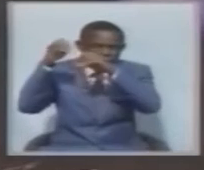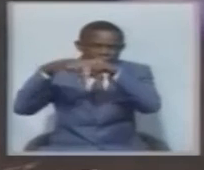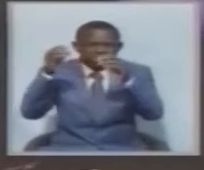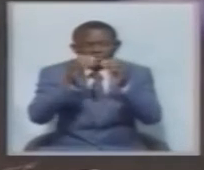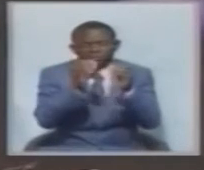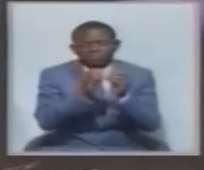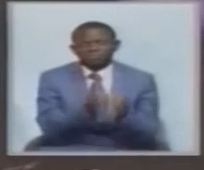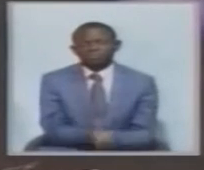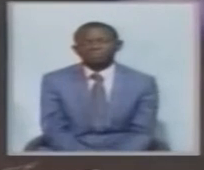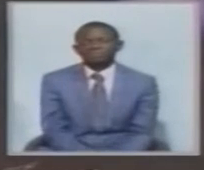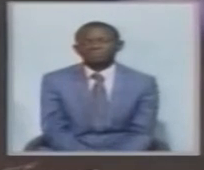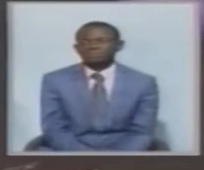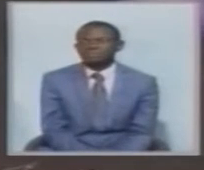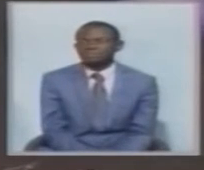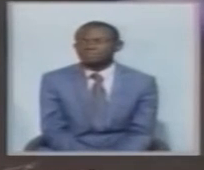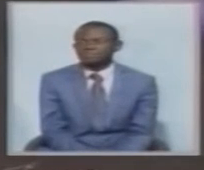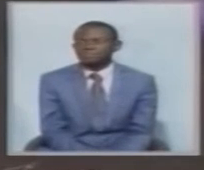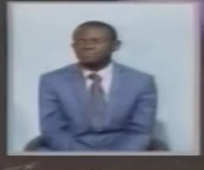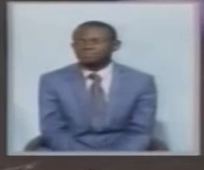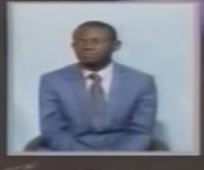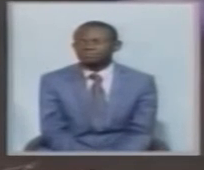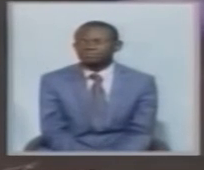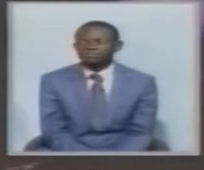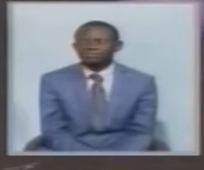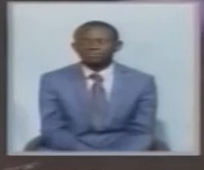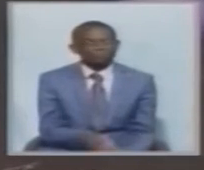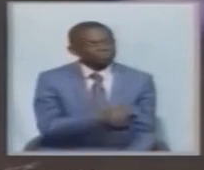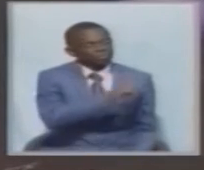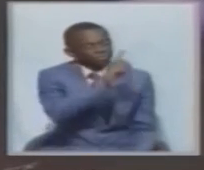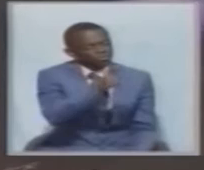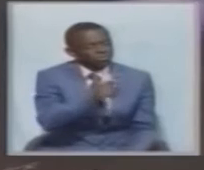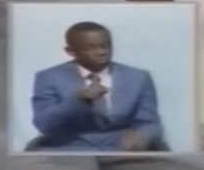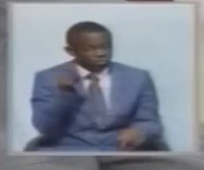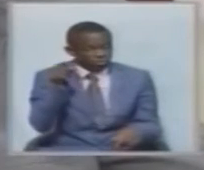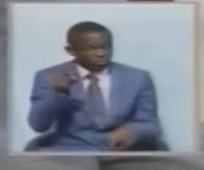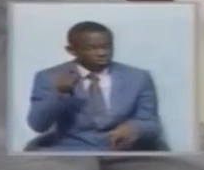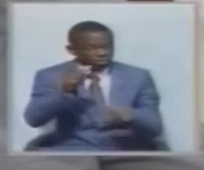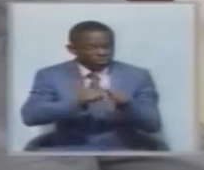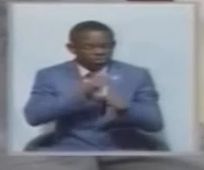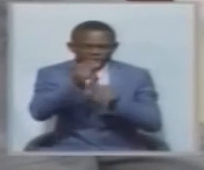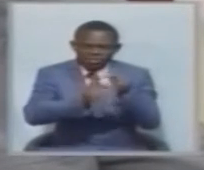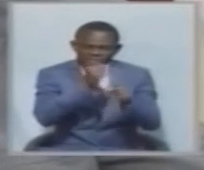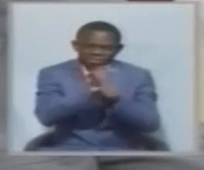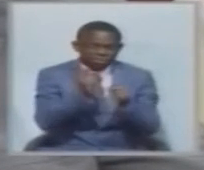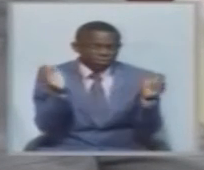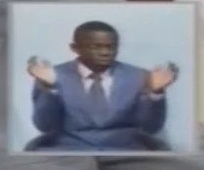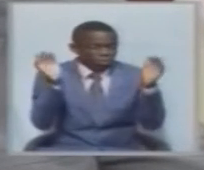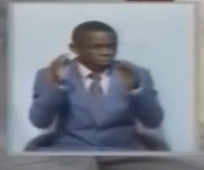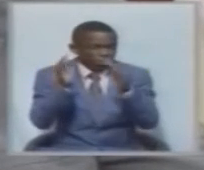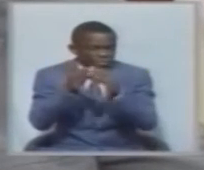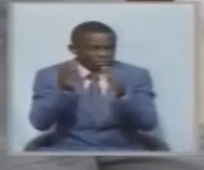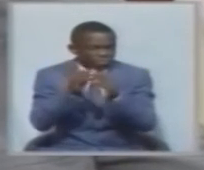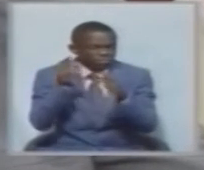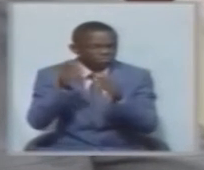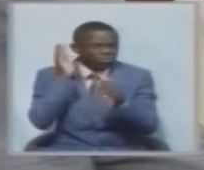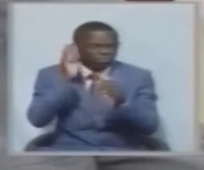what other issues are on the table for these annual meetings? There are a number of issues. We'll